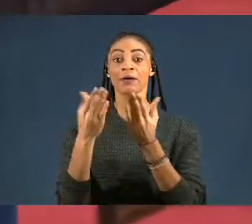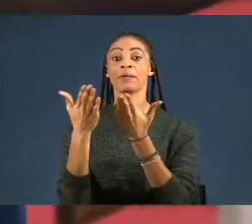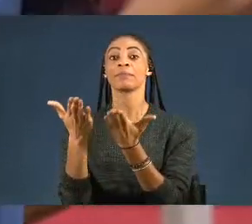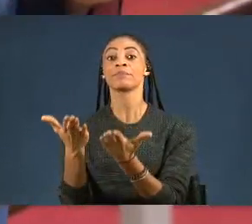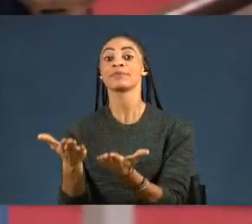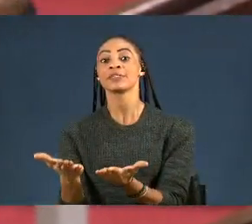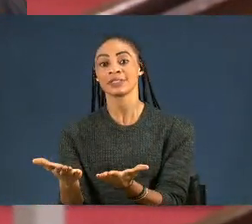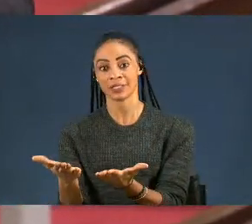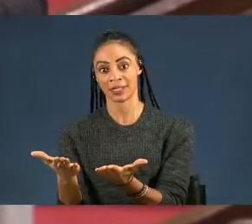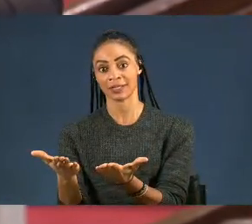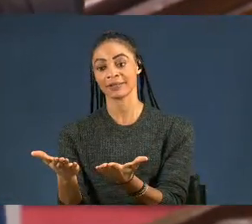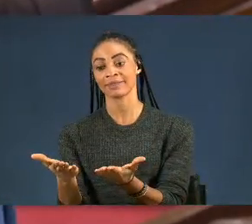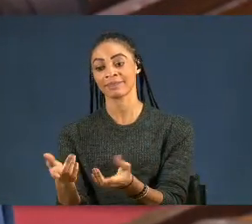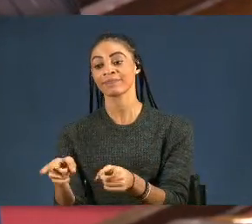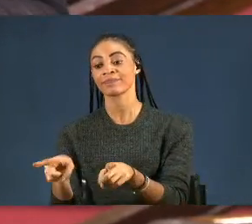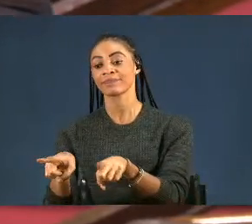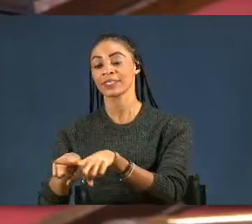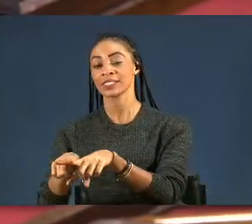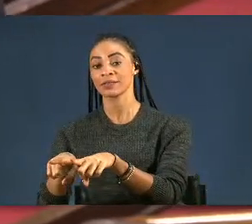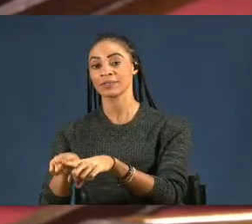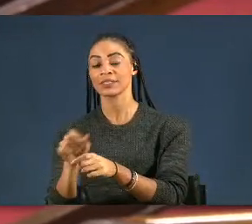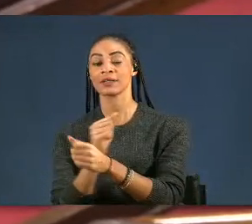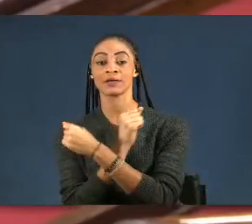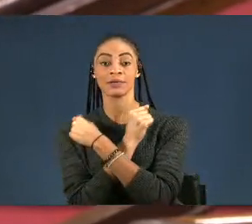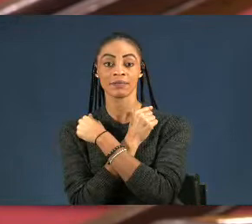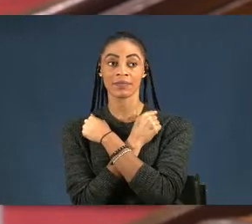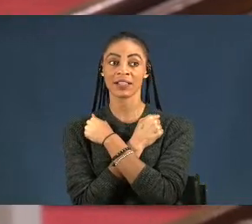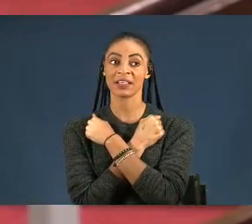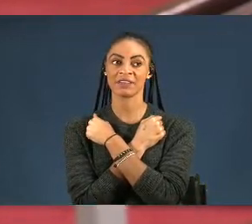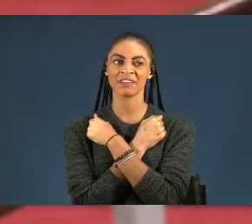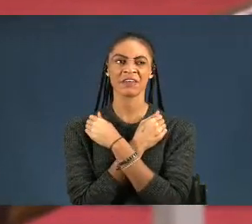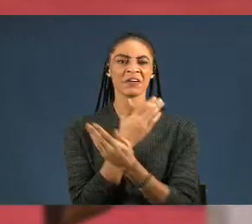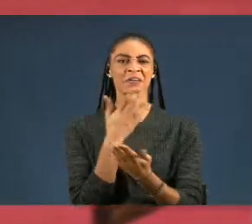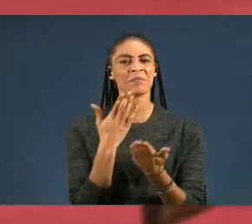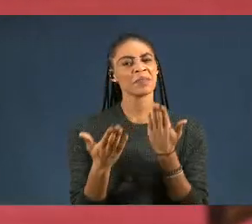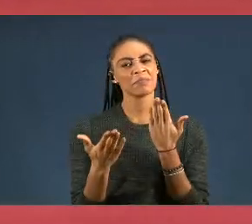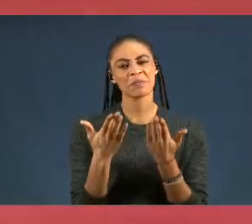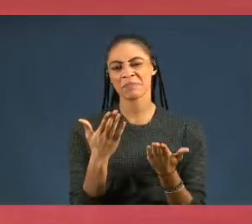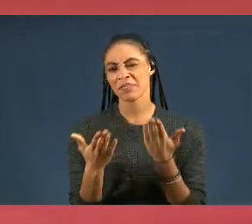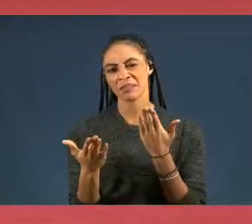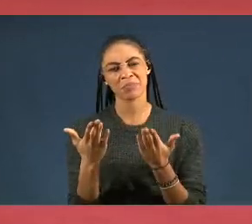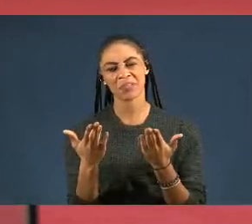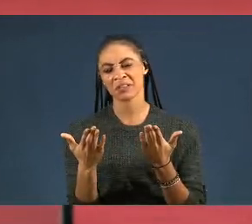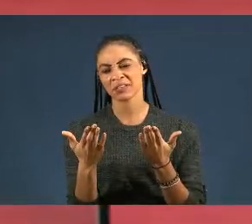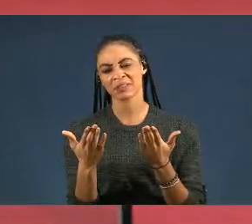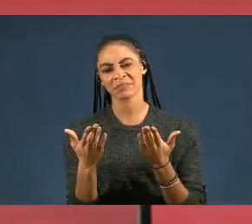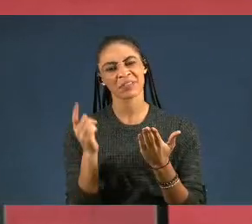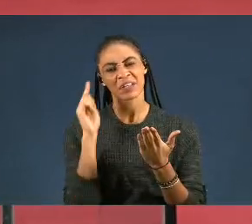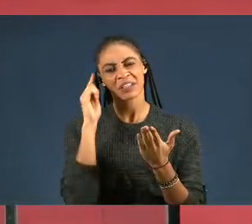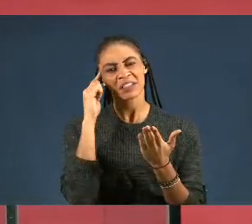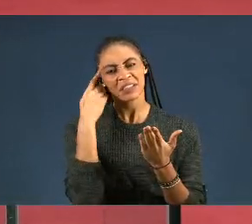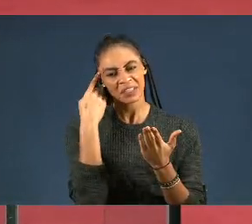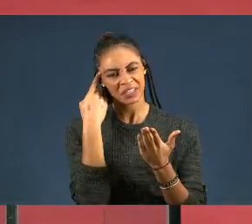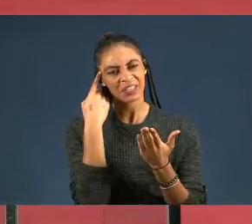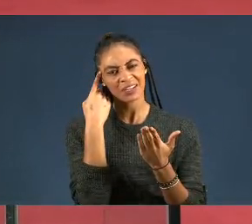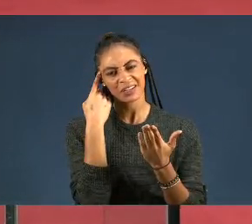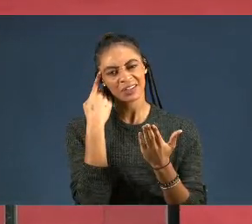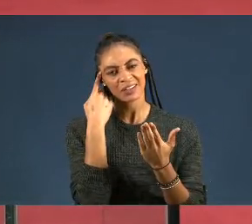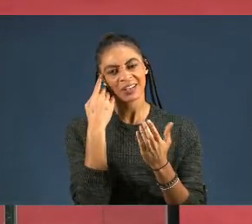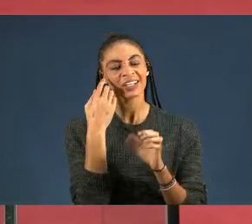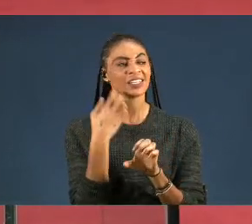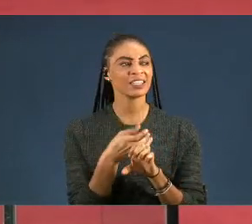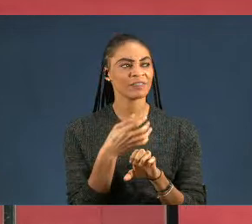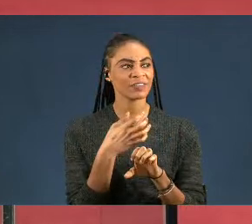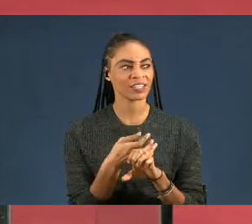That is the kind of love. My friends, it might look hard if you want emotion. If you want emotion, you cannot do this kind of